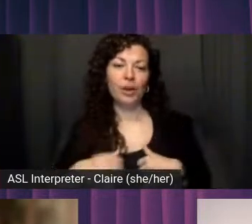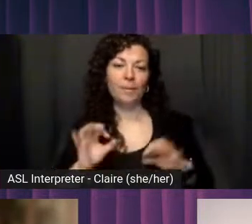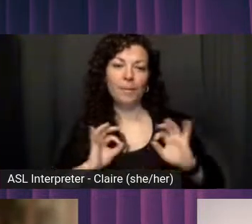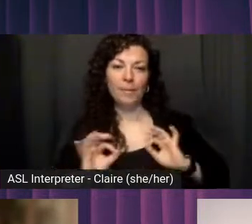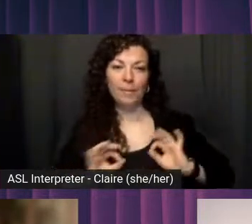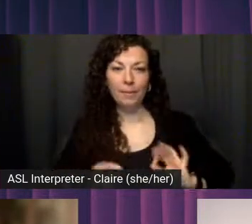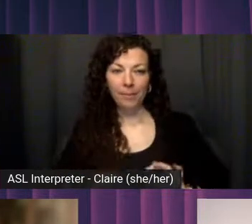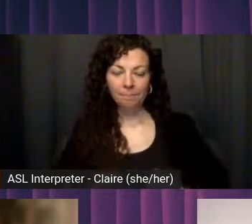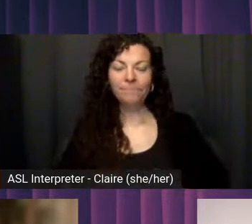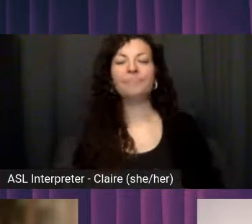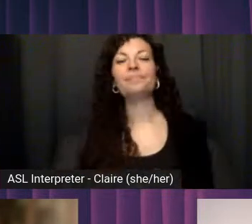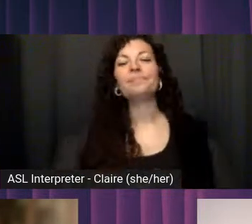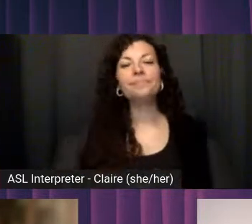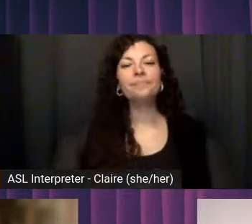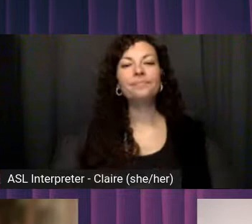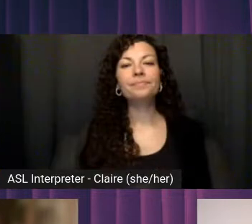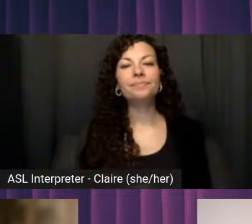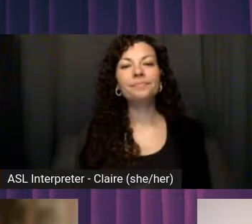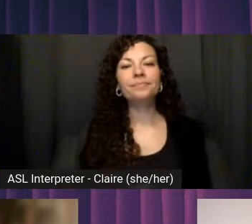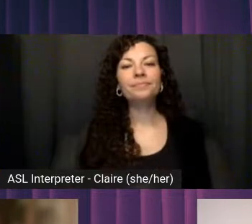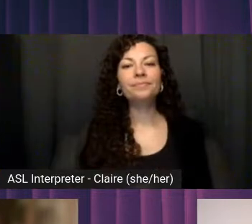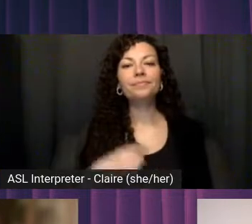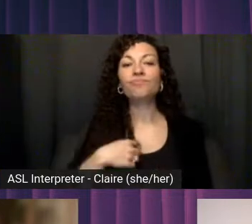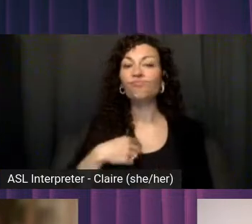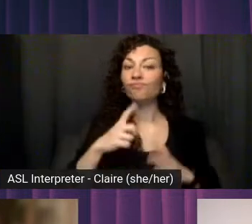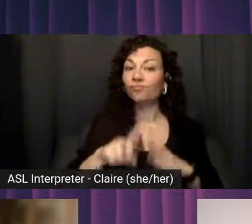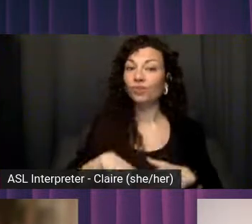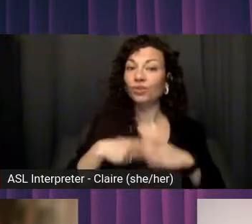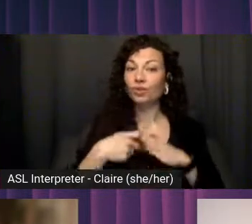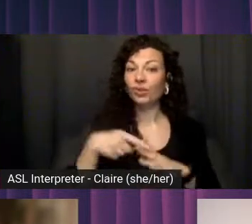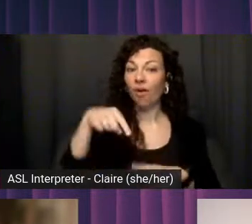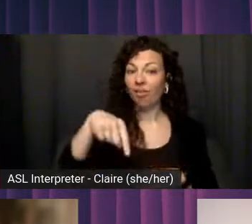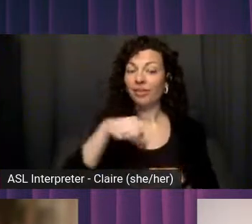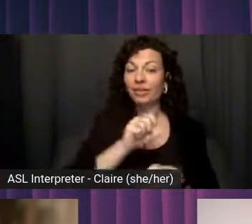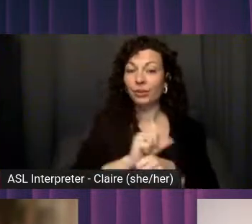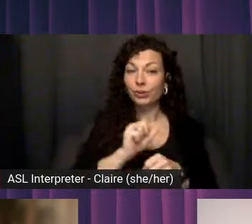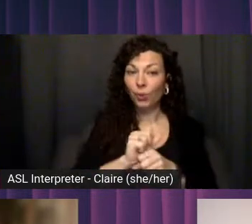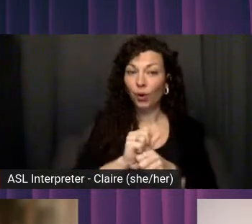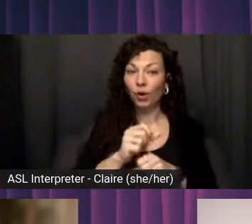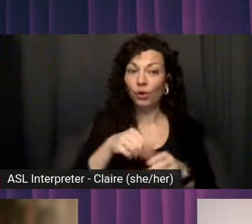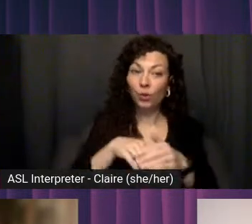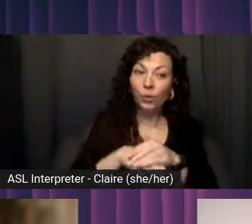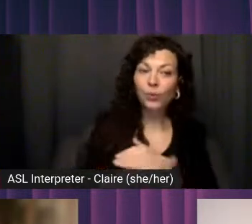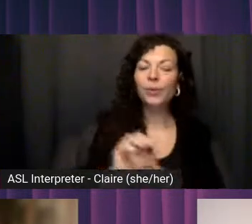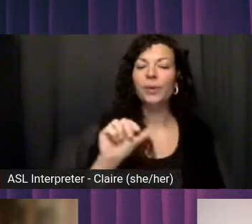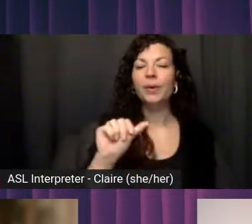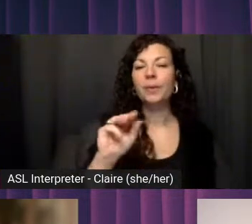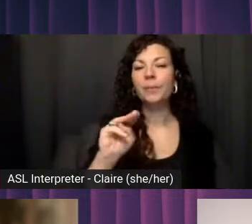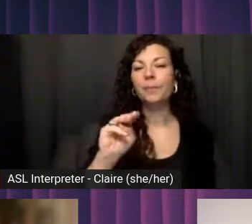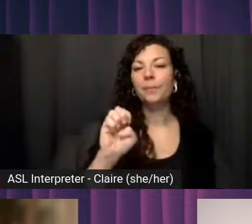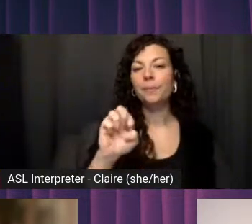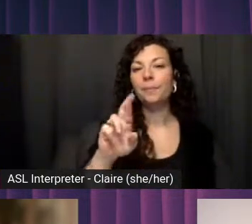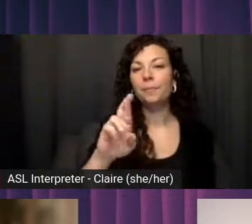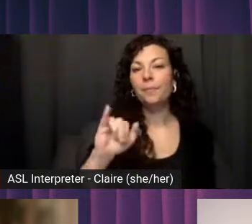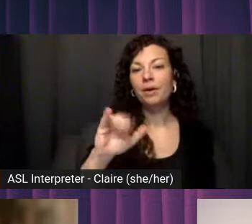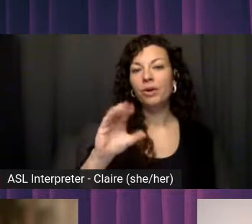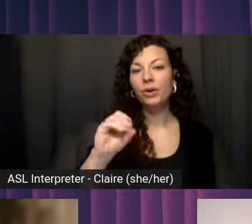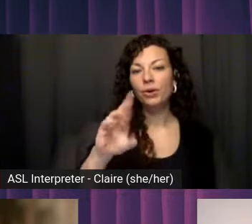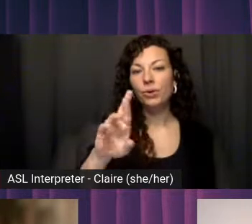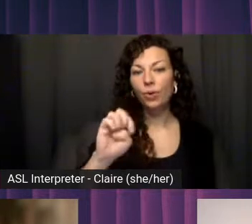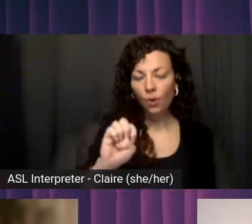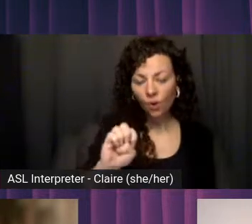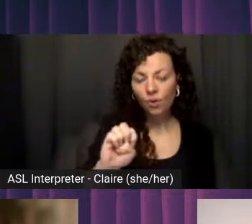And I came to this work initially through AmeriCorps 20 years ago. I wanted to do HIV testing and